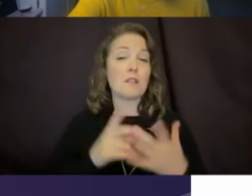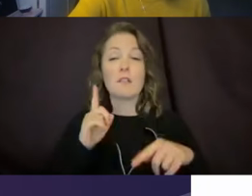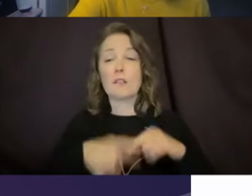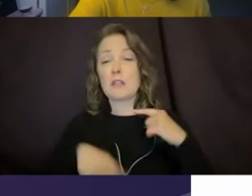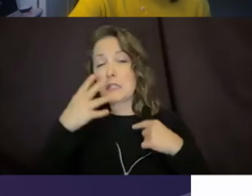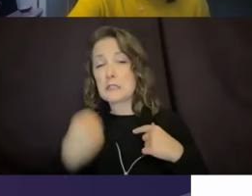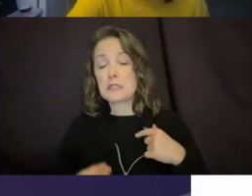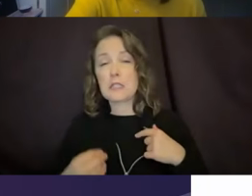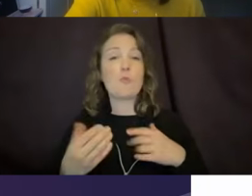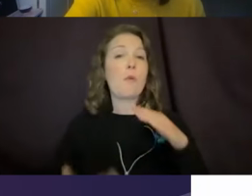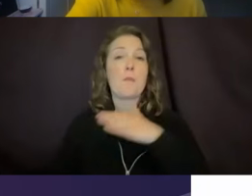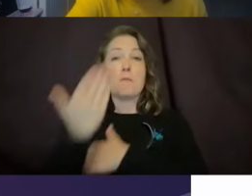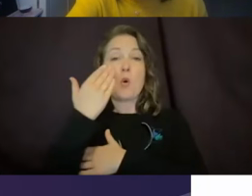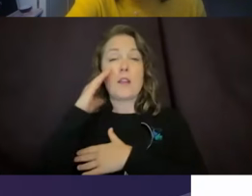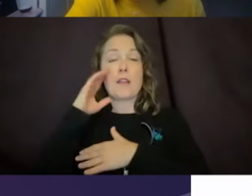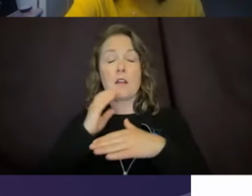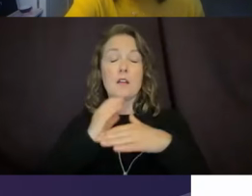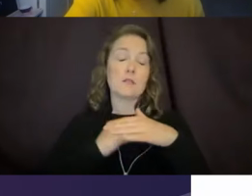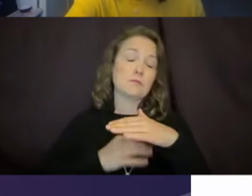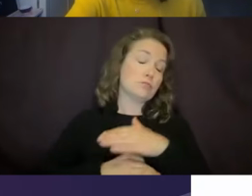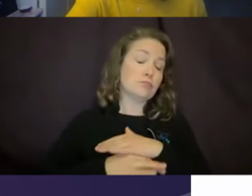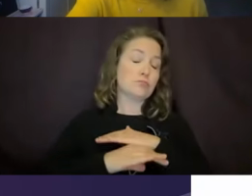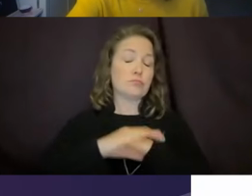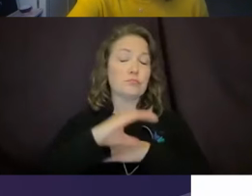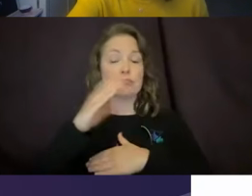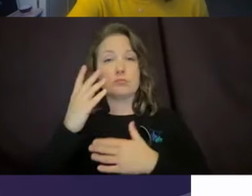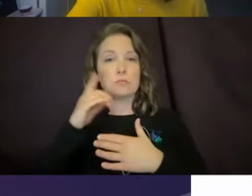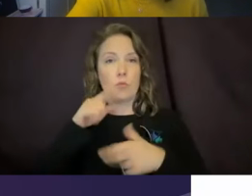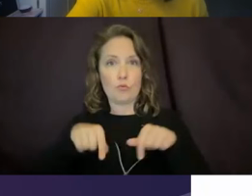Maybe they're kind of falling asleep in class.